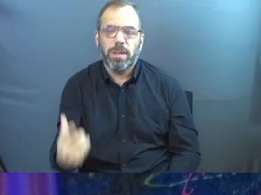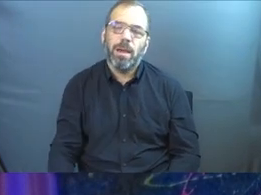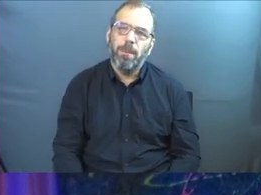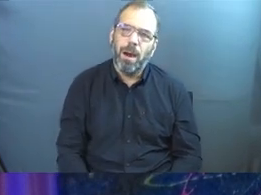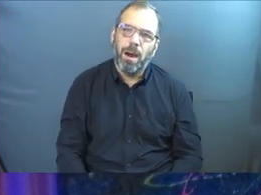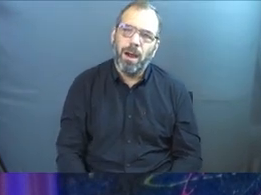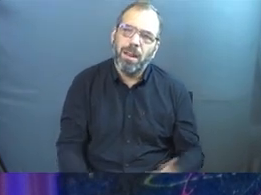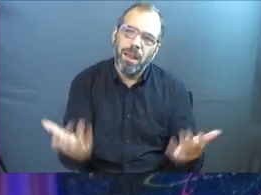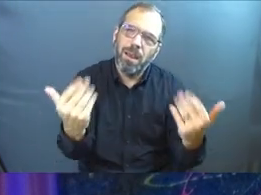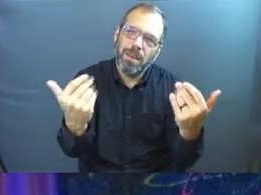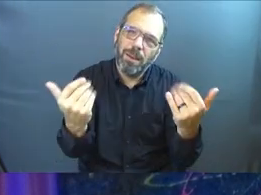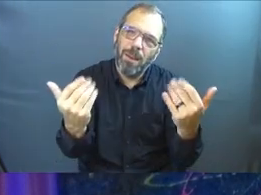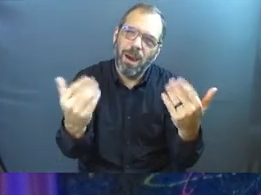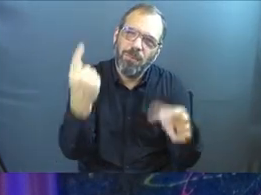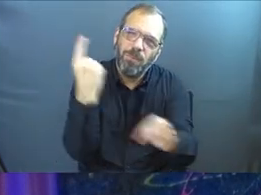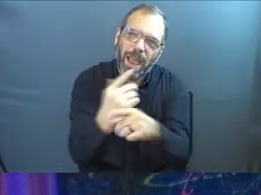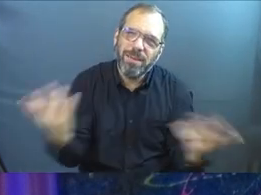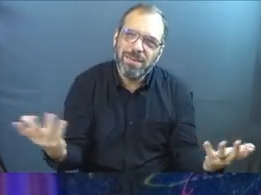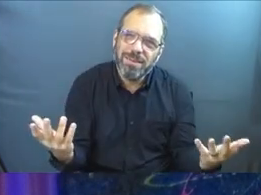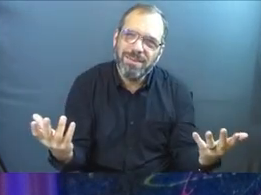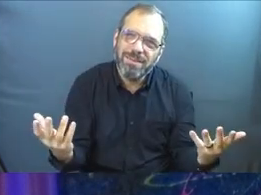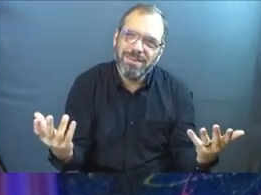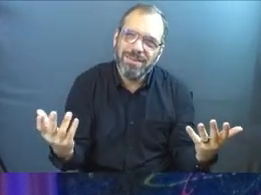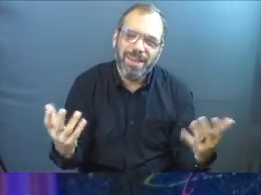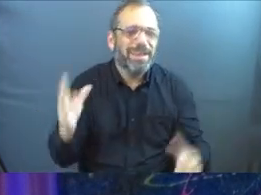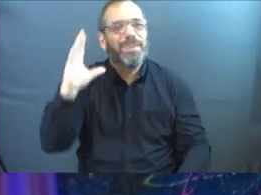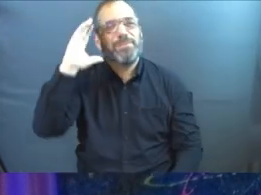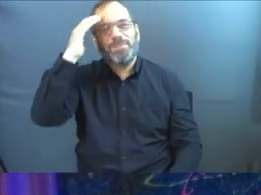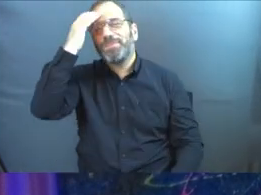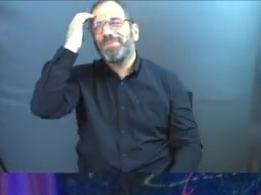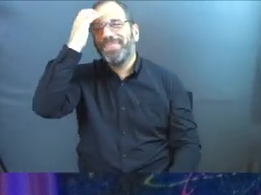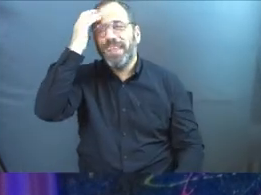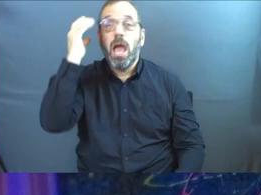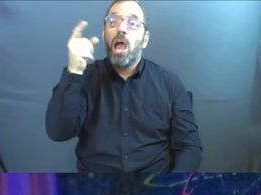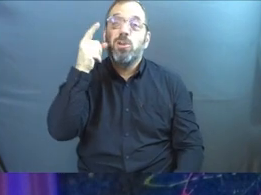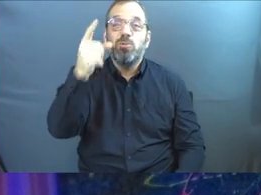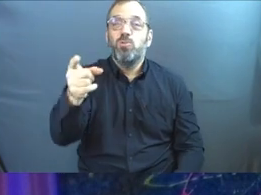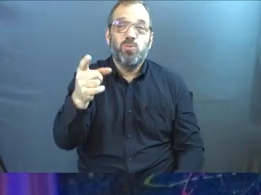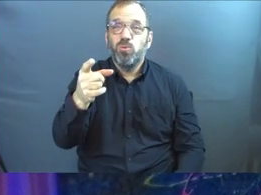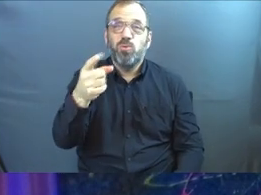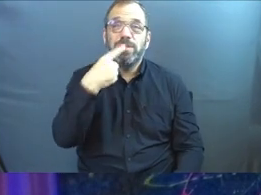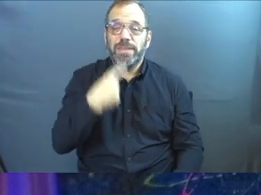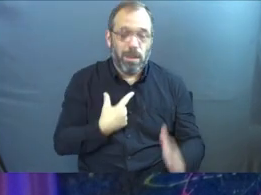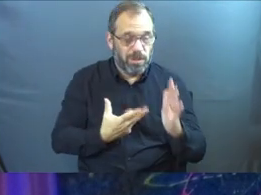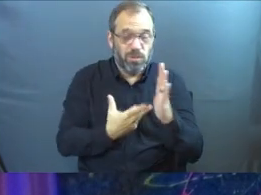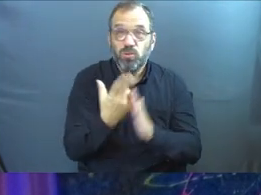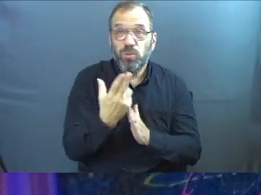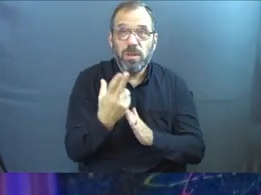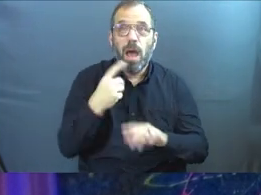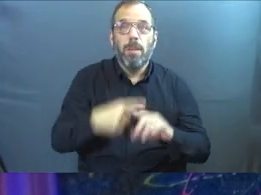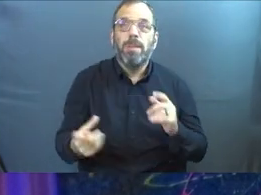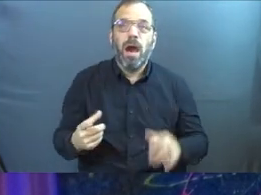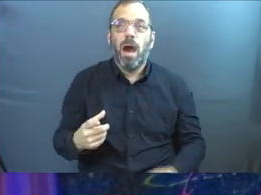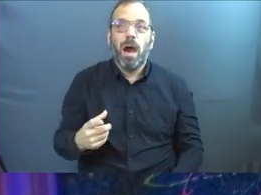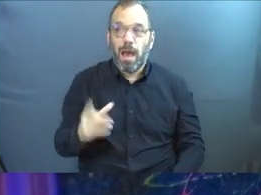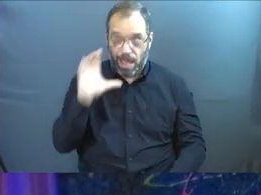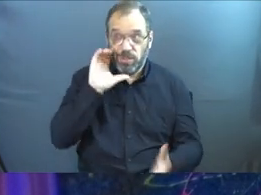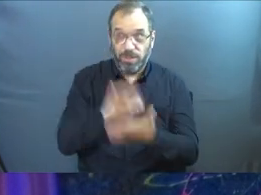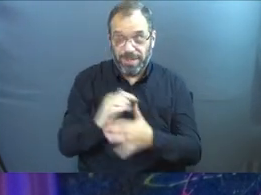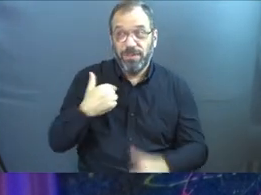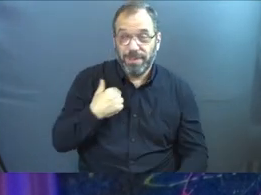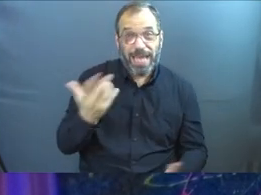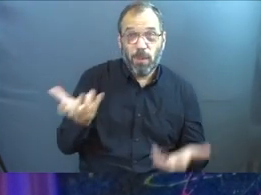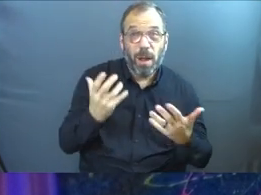Come on, somebody. Yes? Like, you can tell me the truth, but I want you to believe